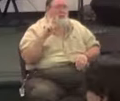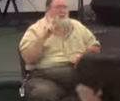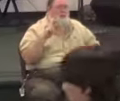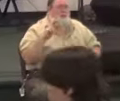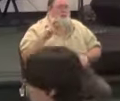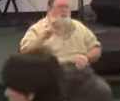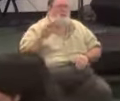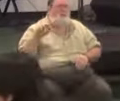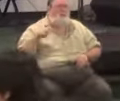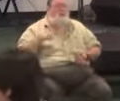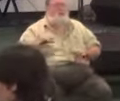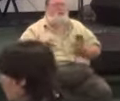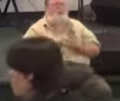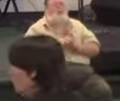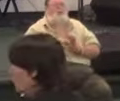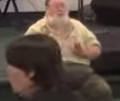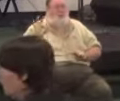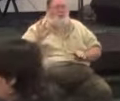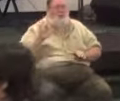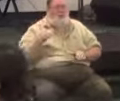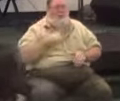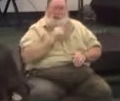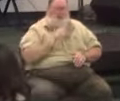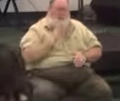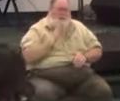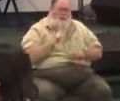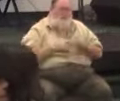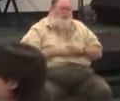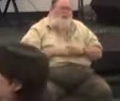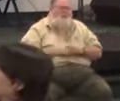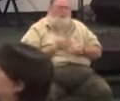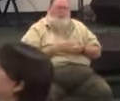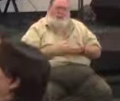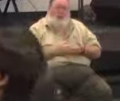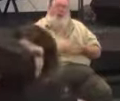And we don't bring up money a lot here.